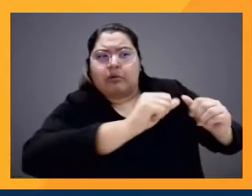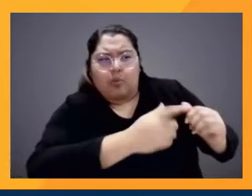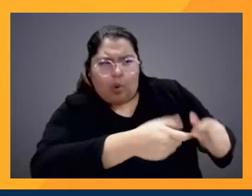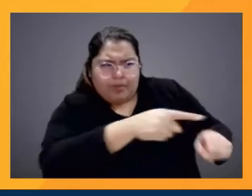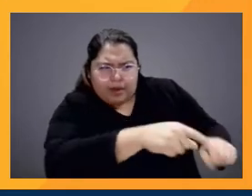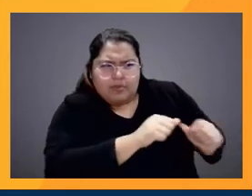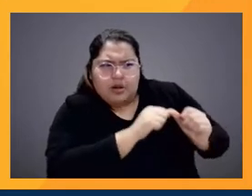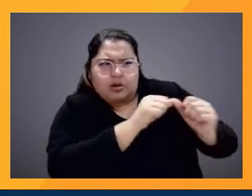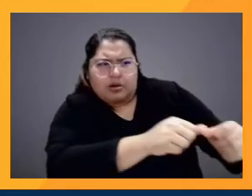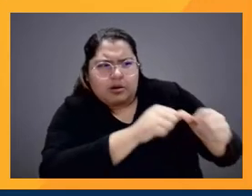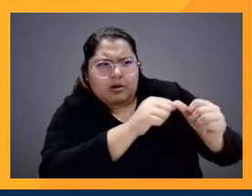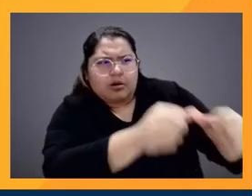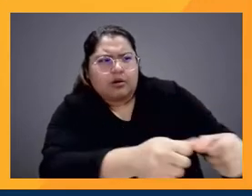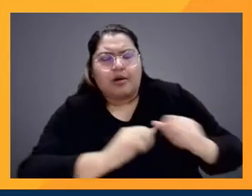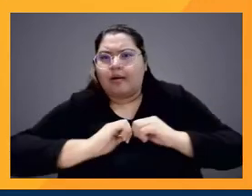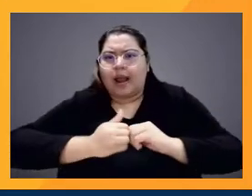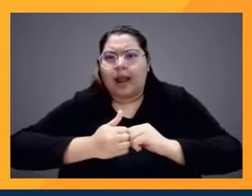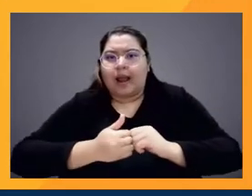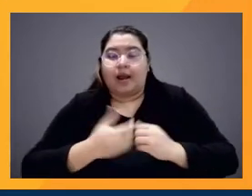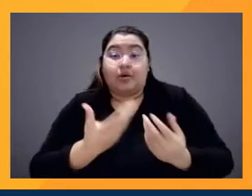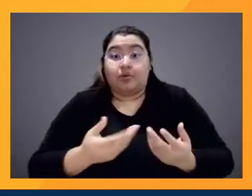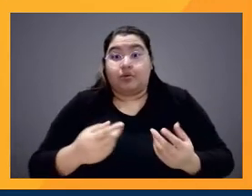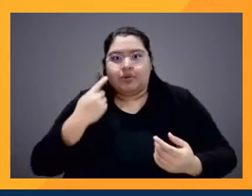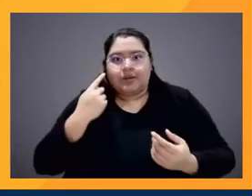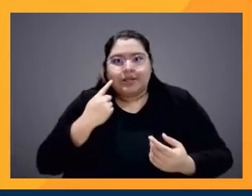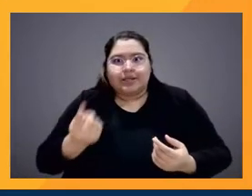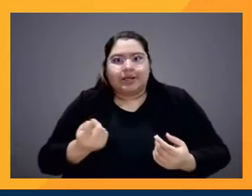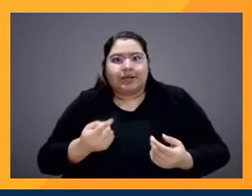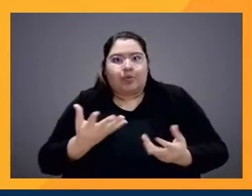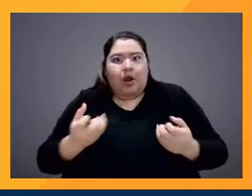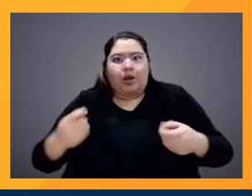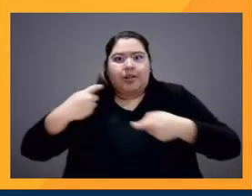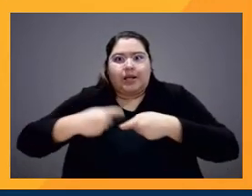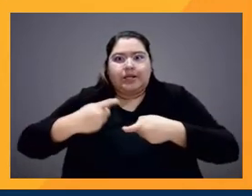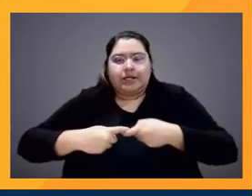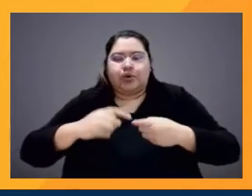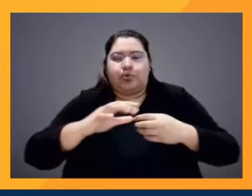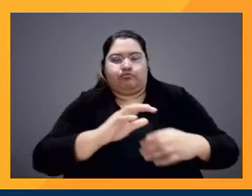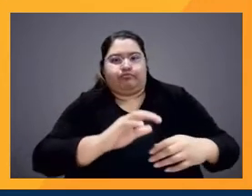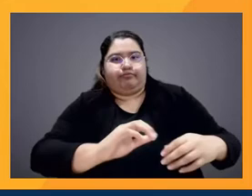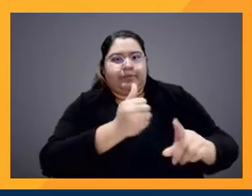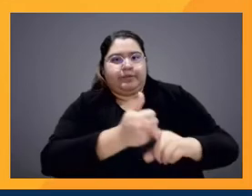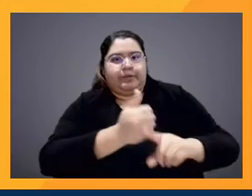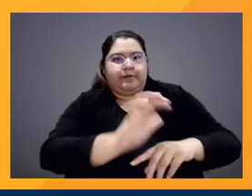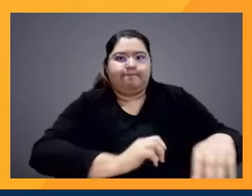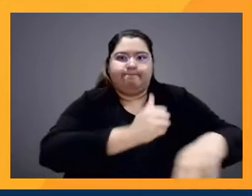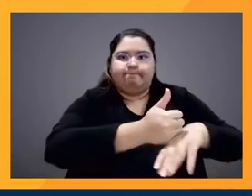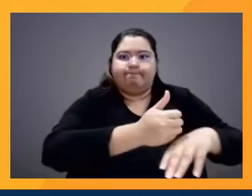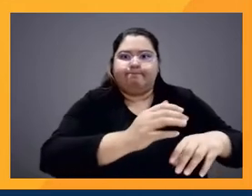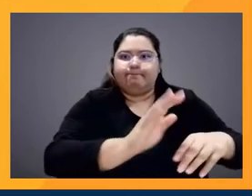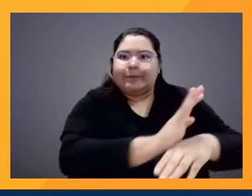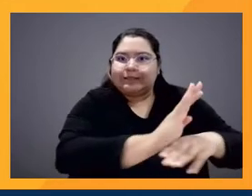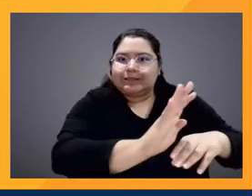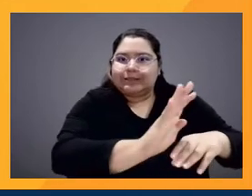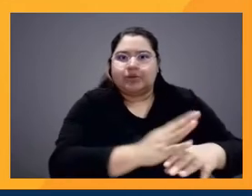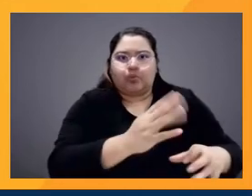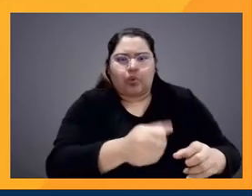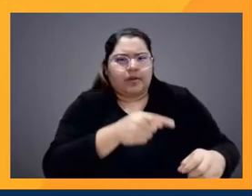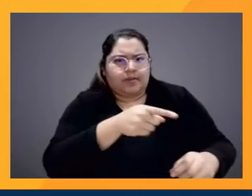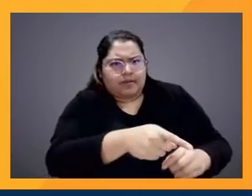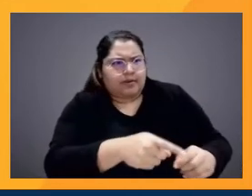not invested in our entrepreneurship community, have either served the growth of the broader community or not. I think financial literacy is